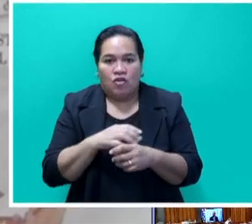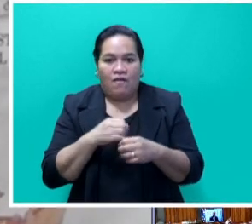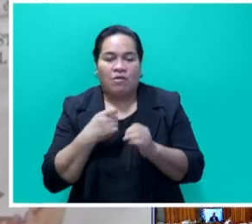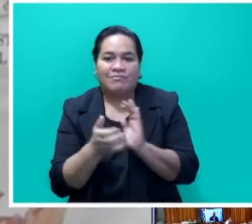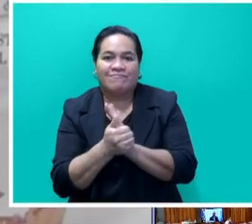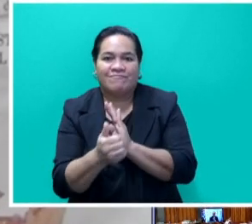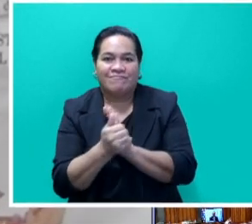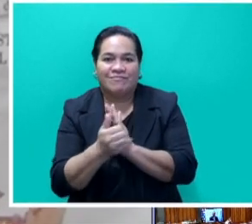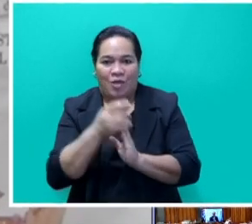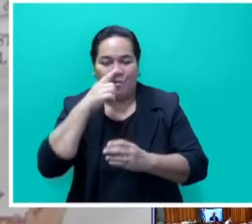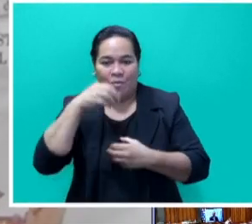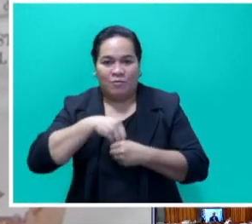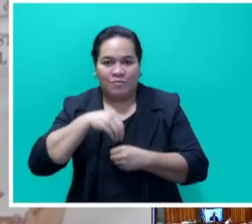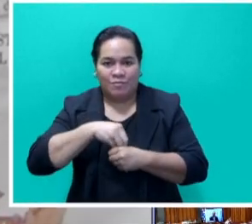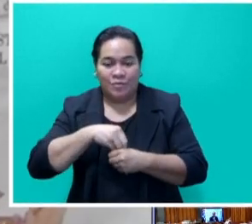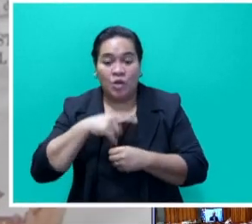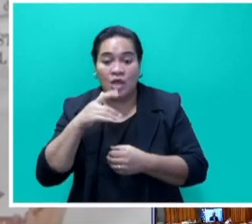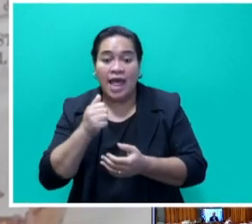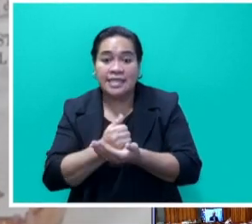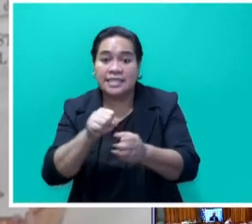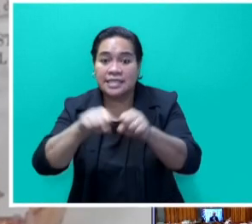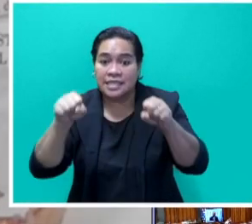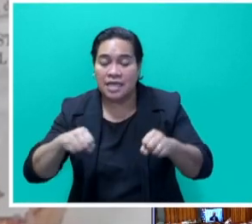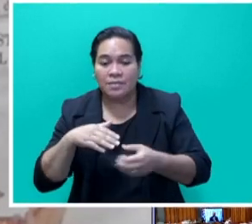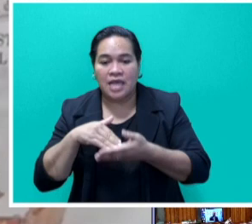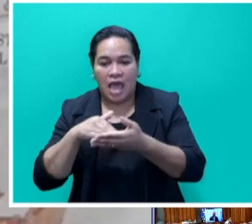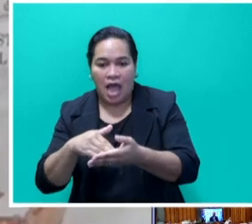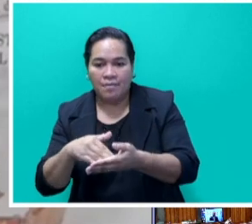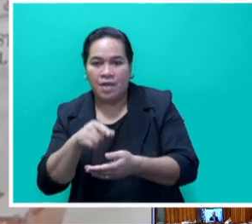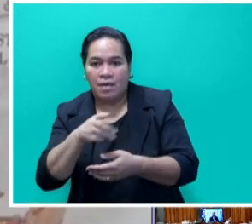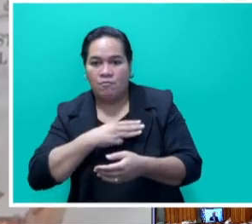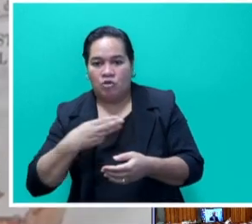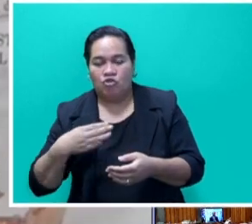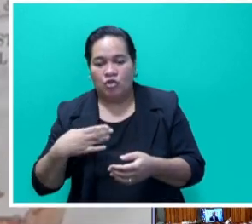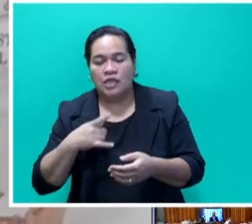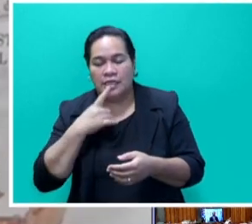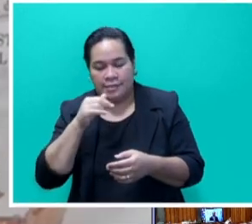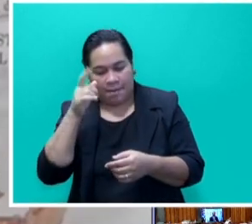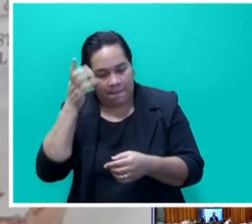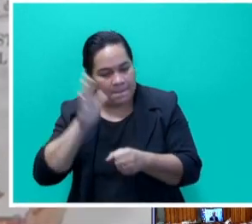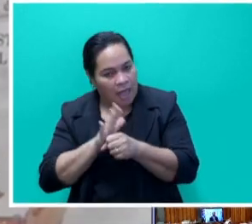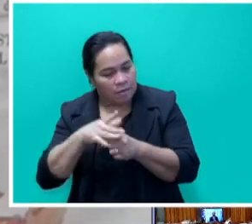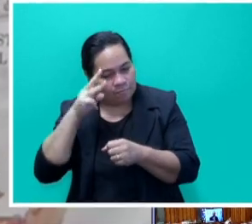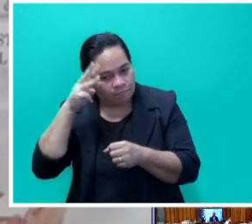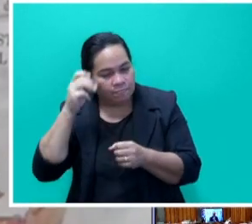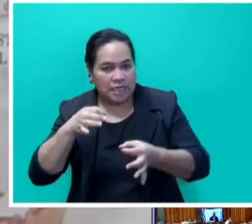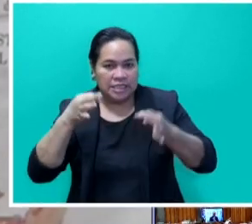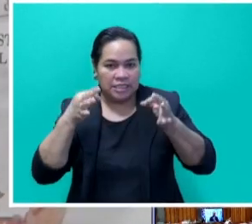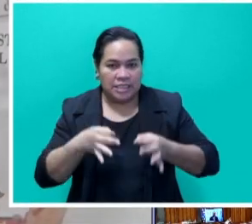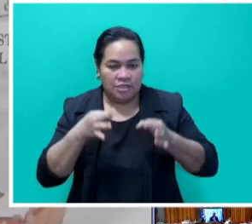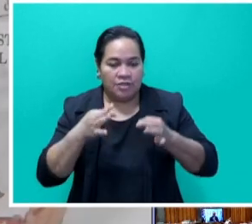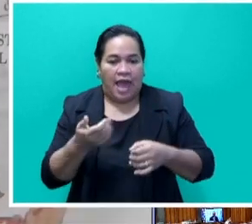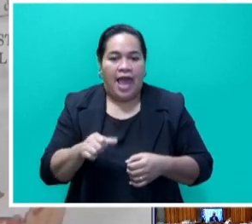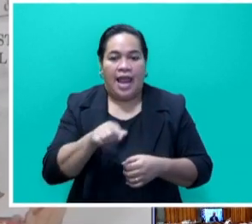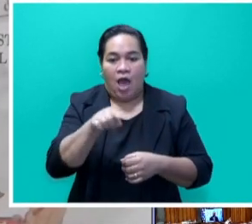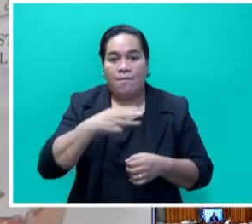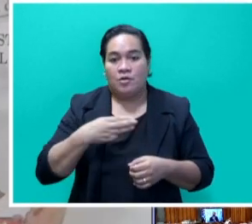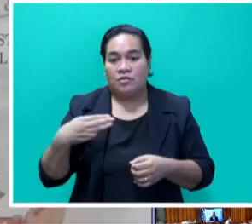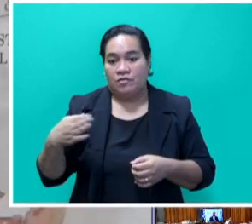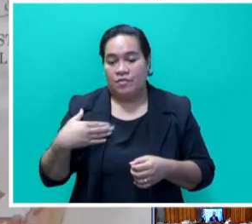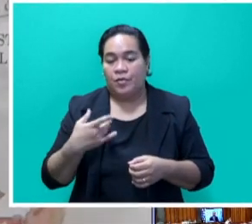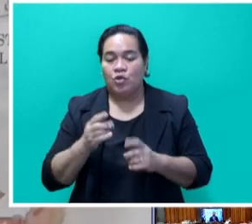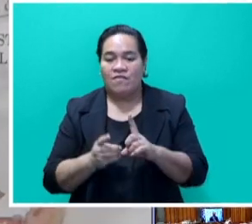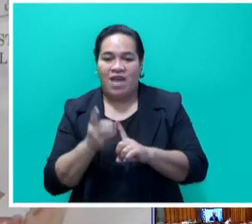expertise. That assistance has helped both ministries make sound, informed decisions and allow them to develop